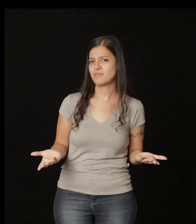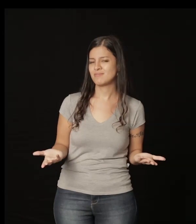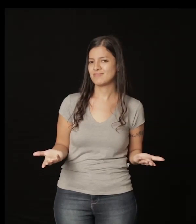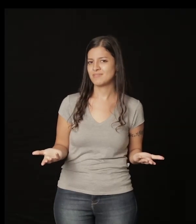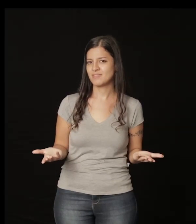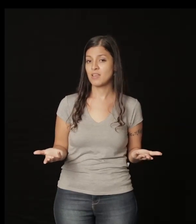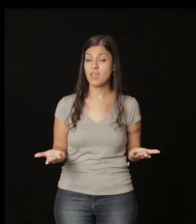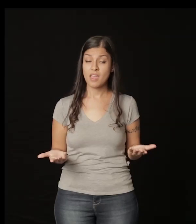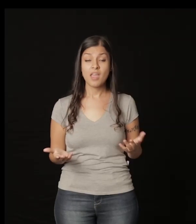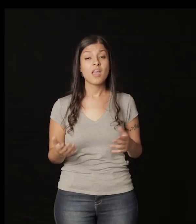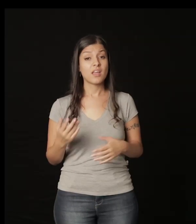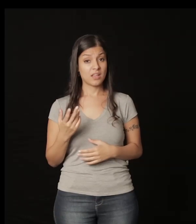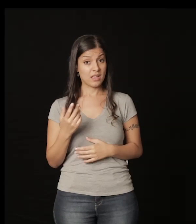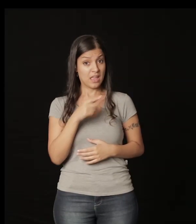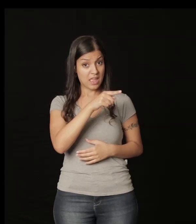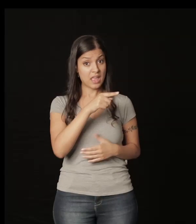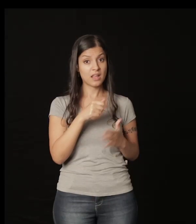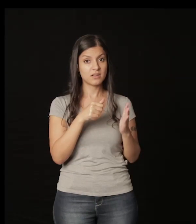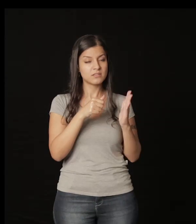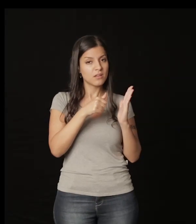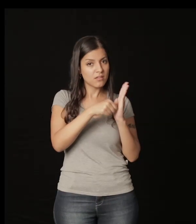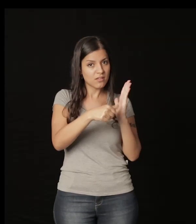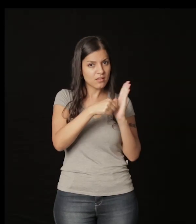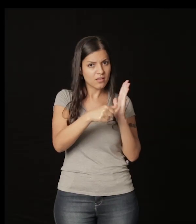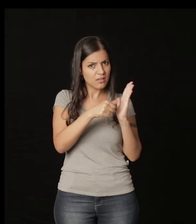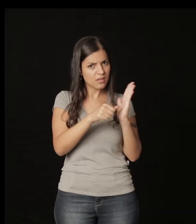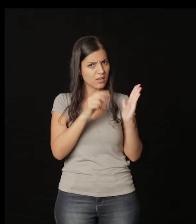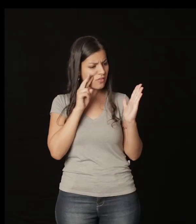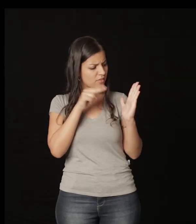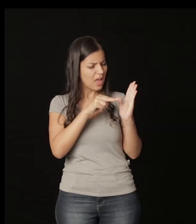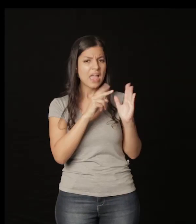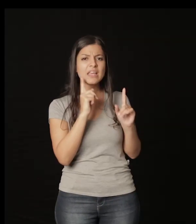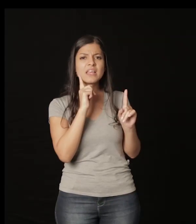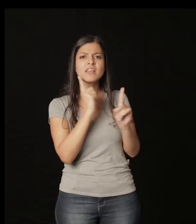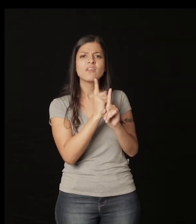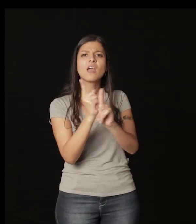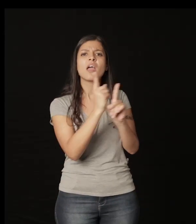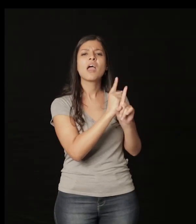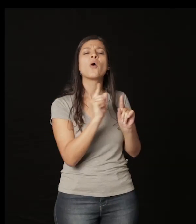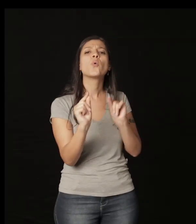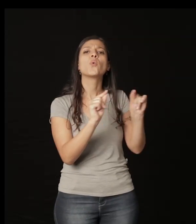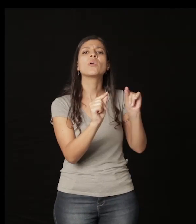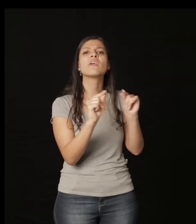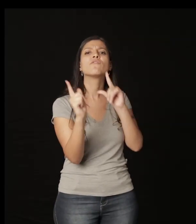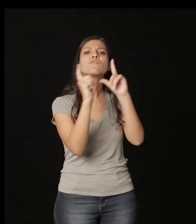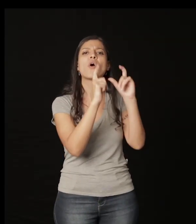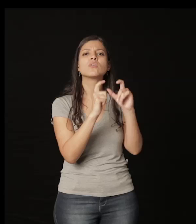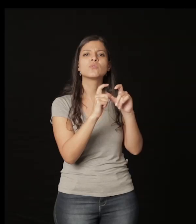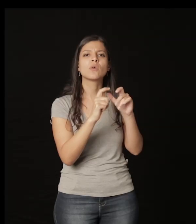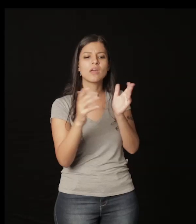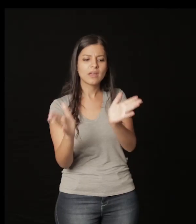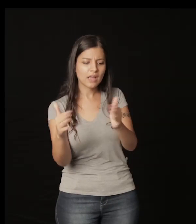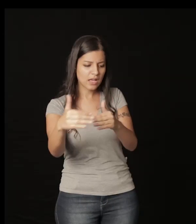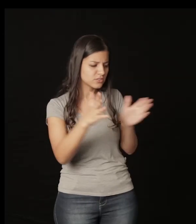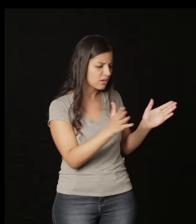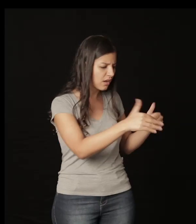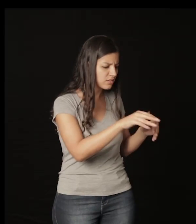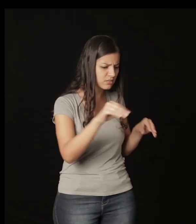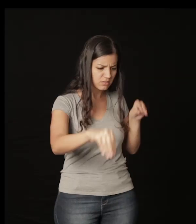because they became quite concerned that they weren't able to identify which pictures were from which